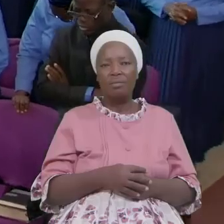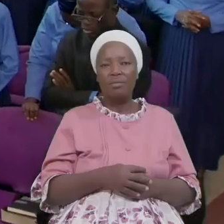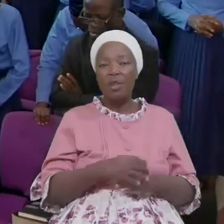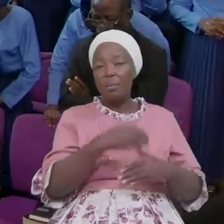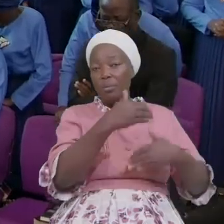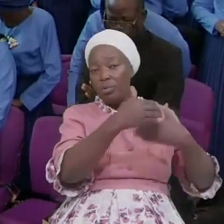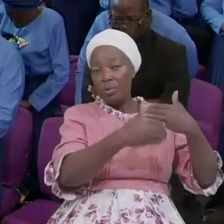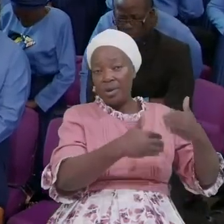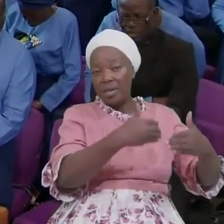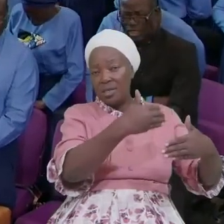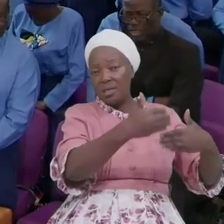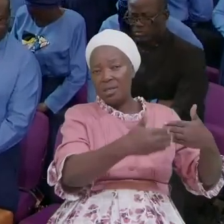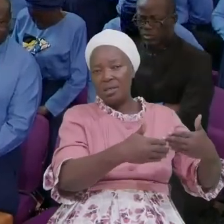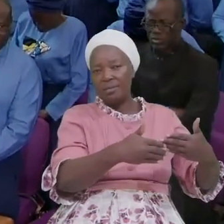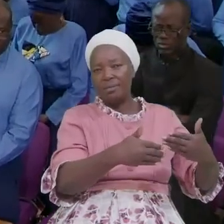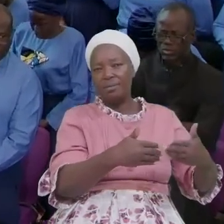Progress